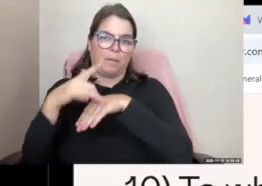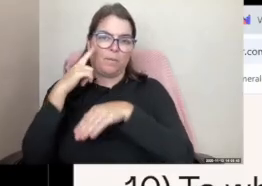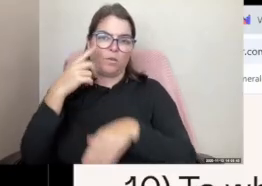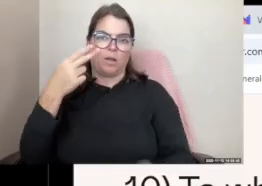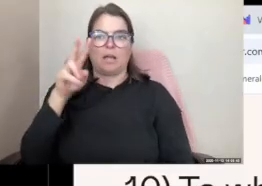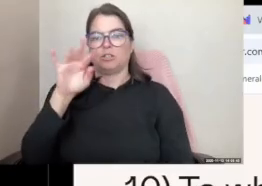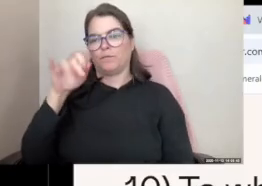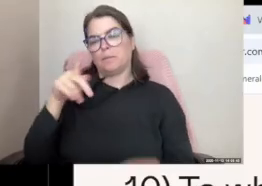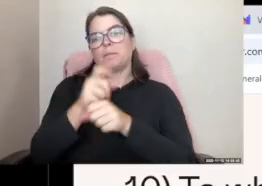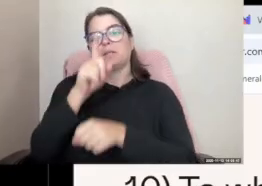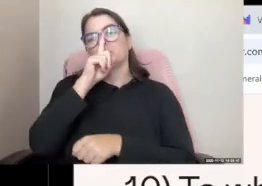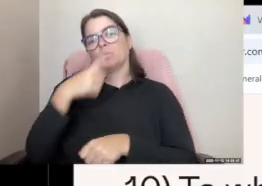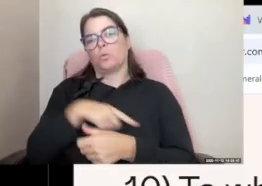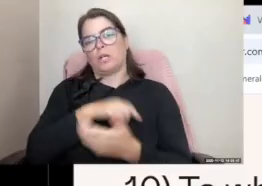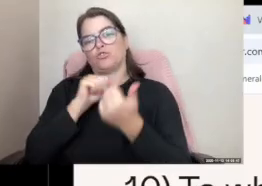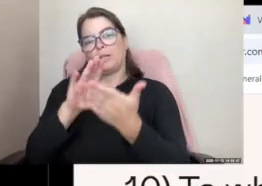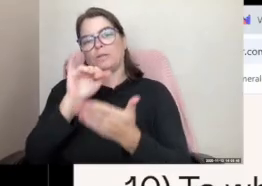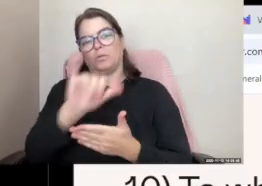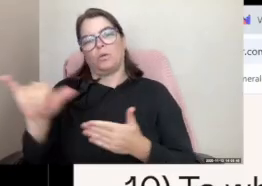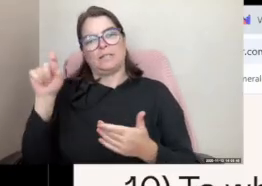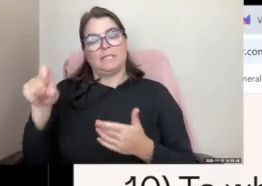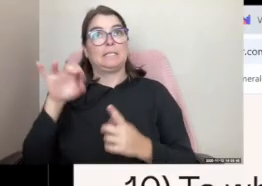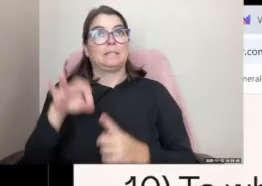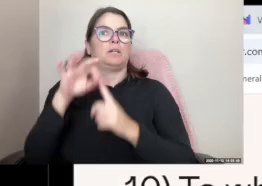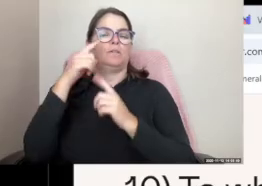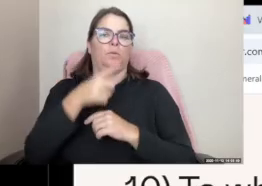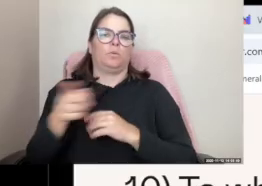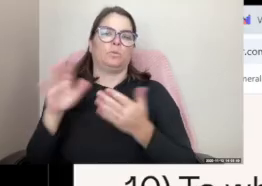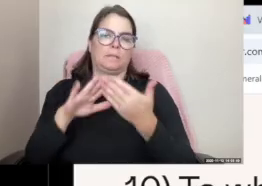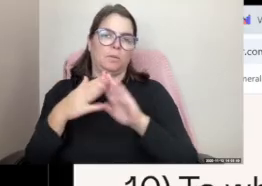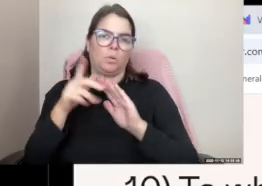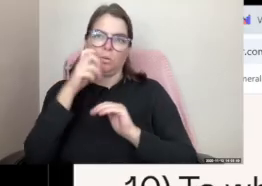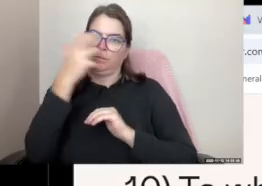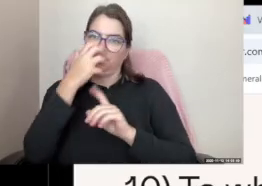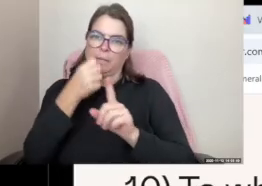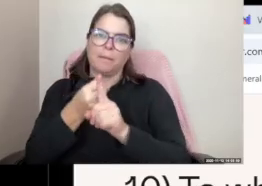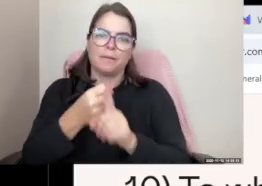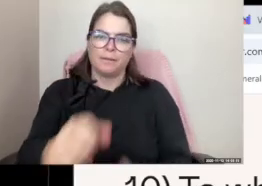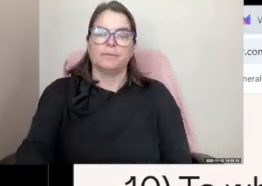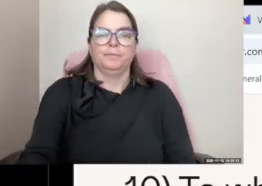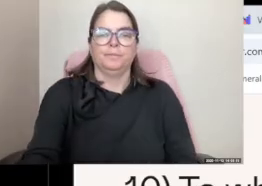with the ports, especially the Southern California ports, who have provided some of their own funding to help